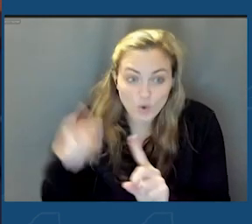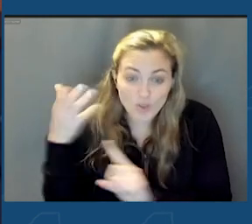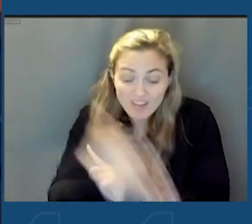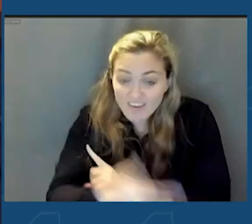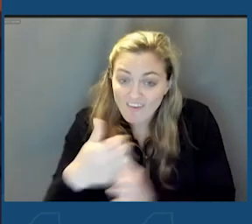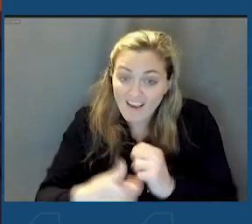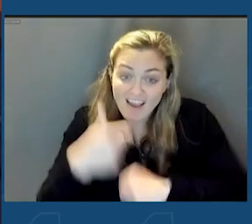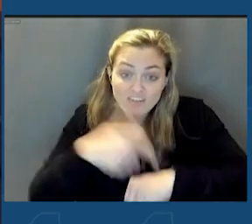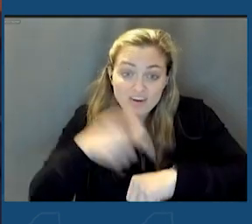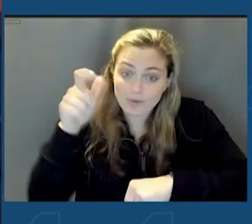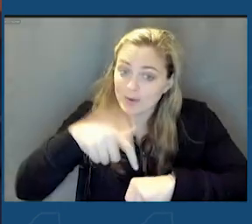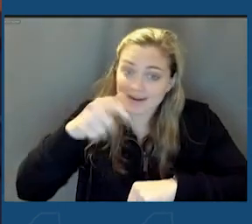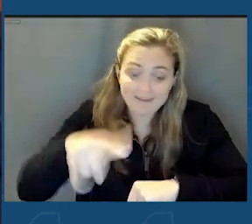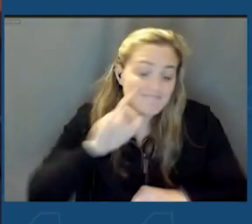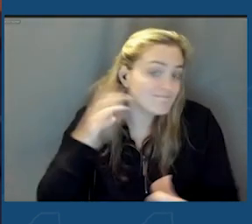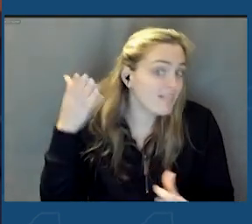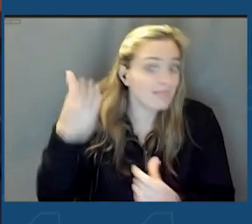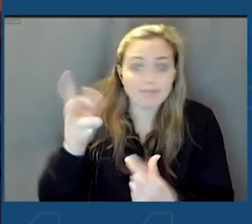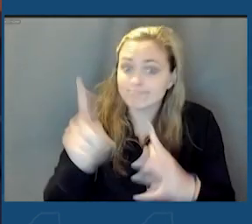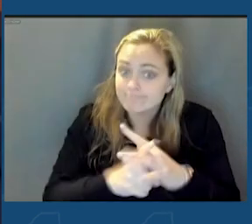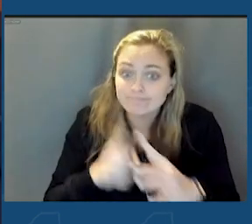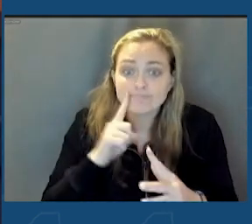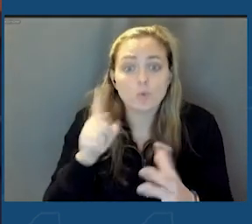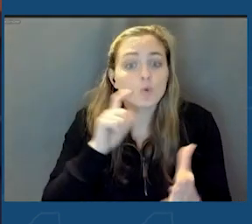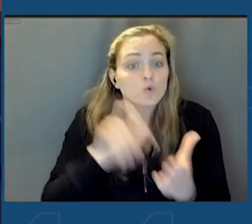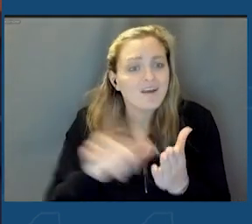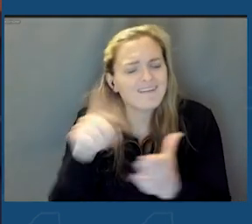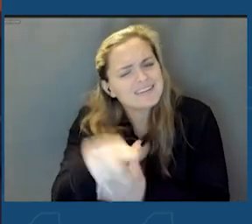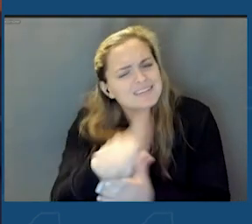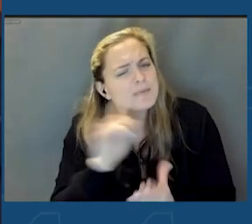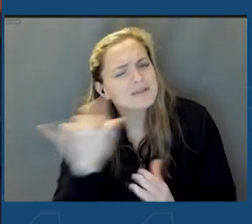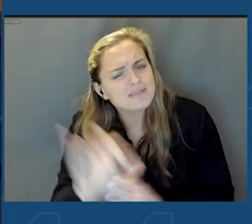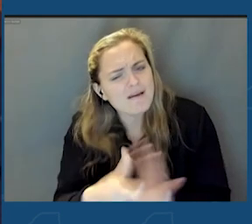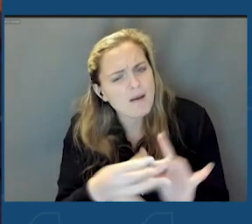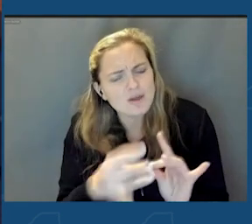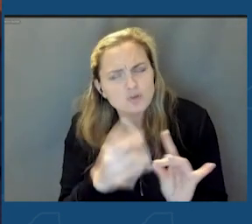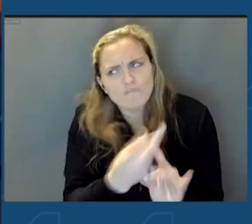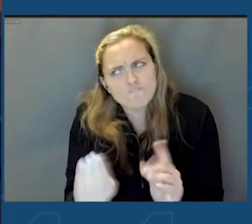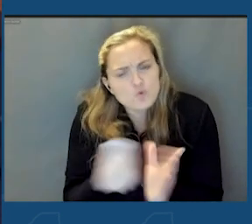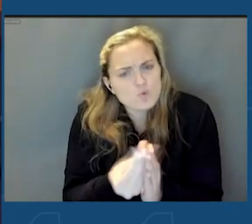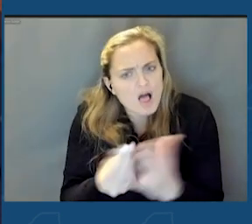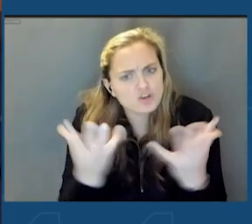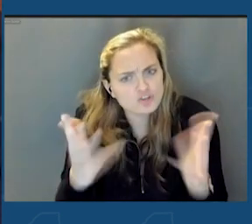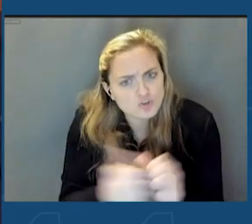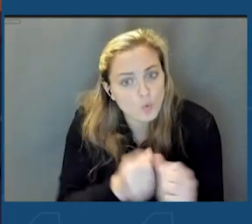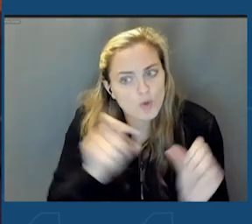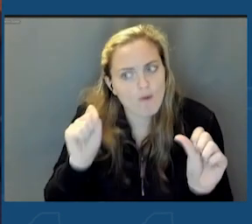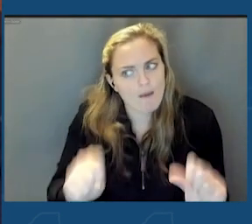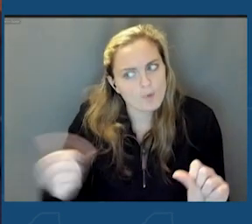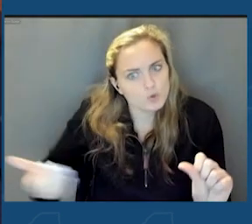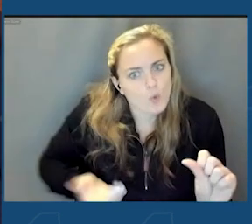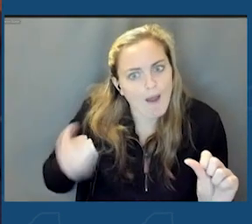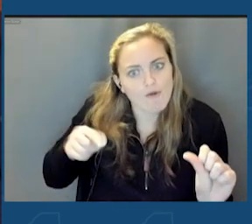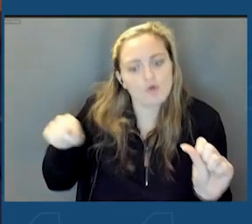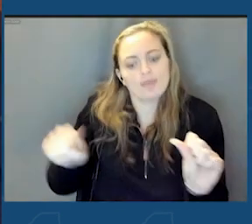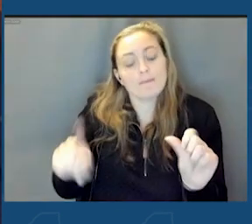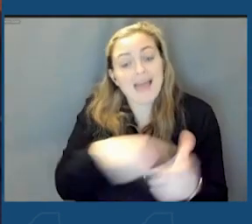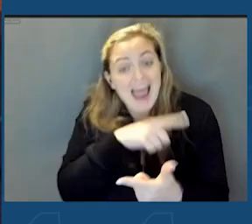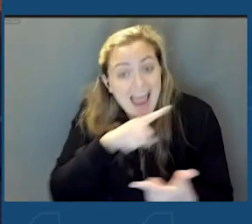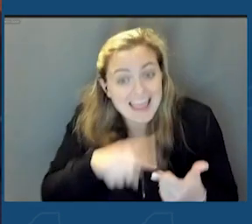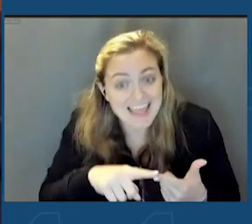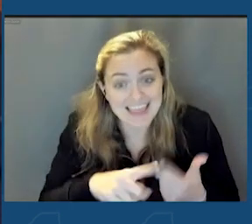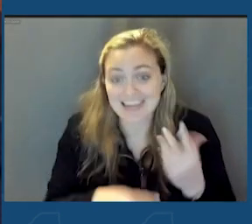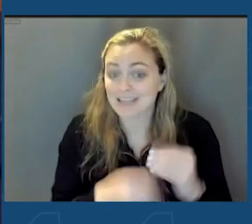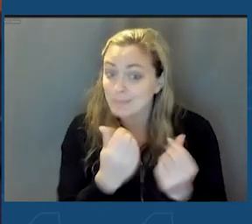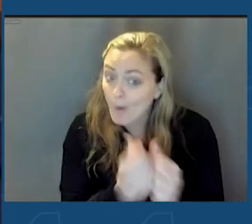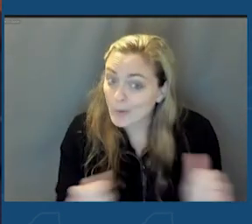when we need them. So I really wanted to recognize them because, like I said, as we got a few dollars, we were able to hire them. And then the next and most important